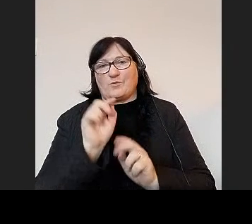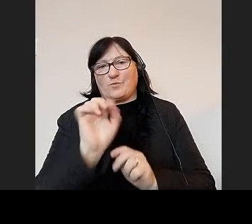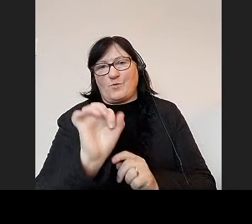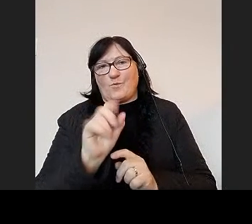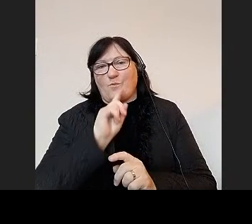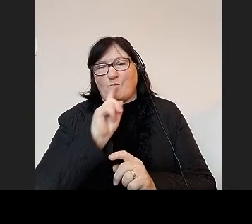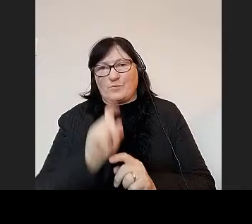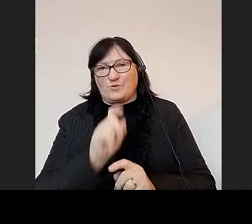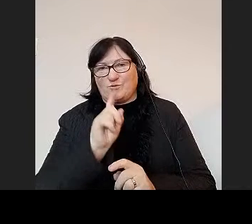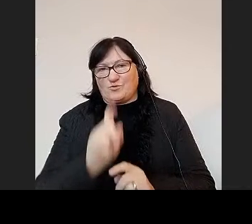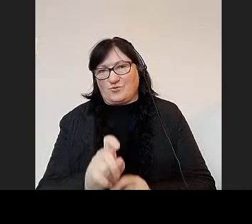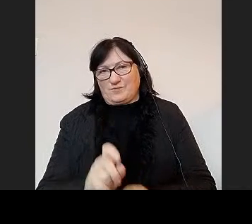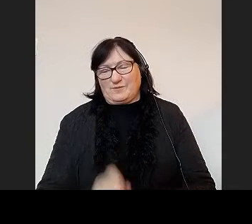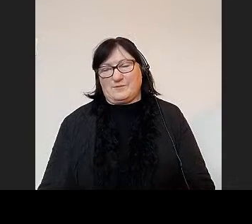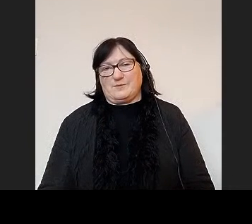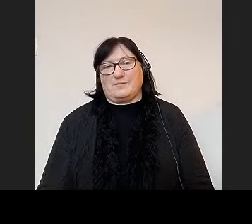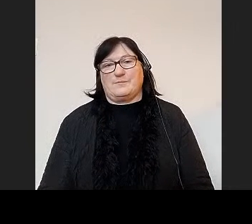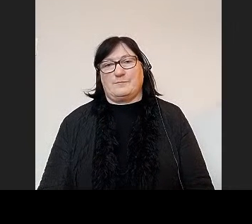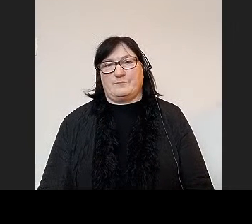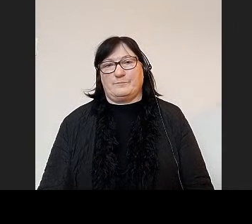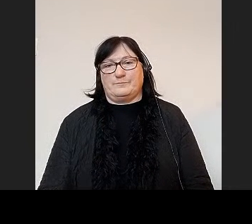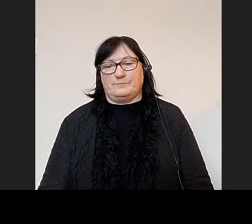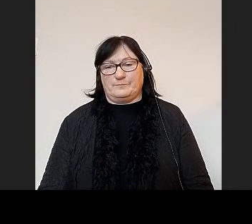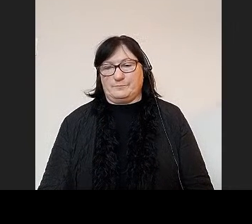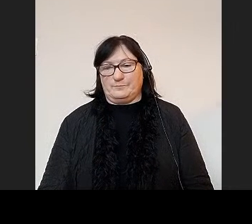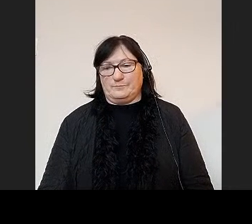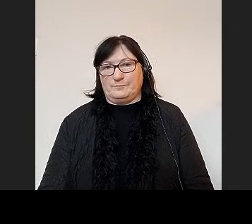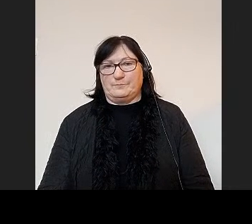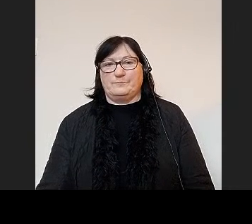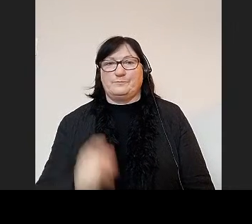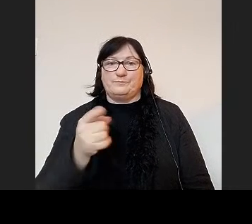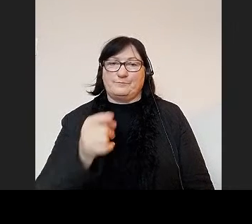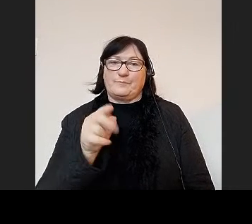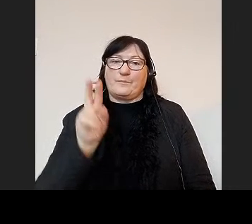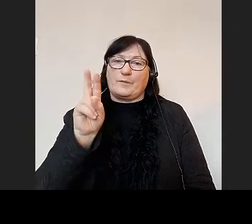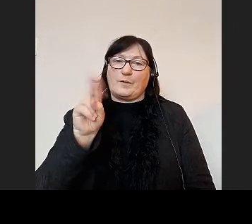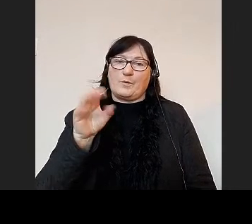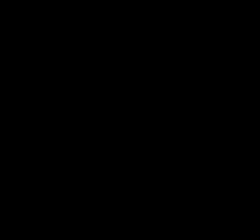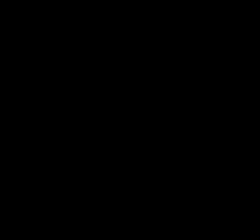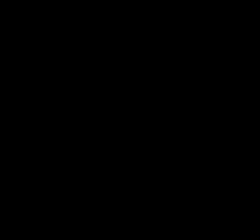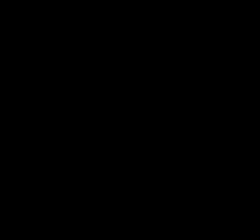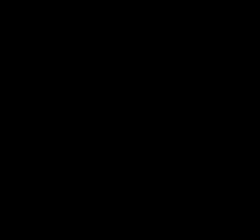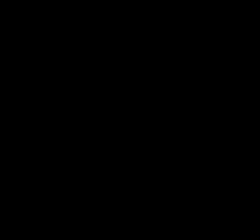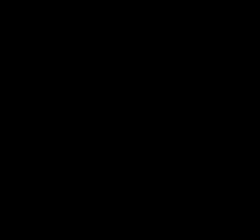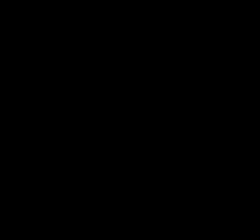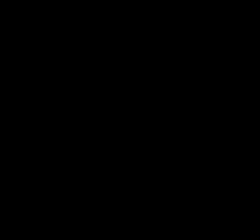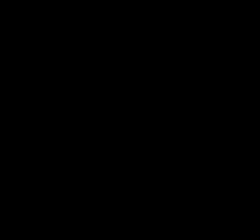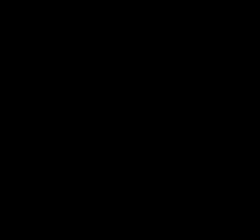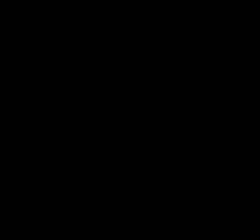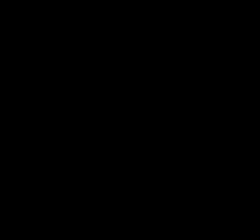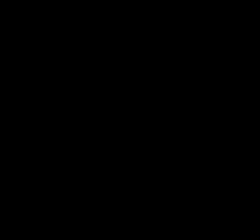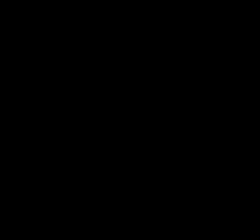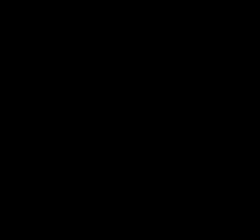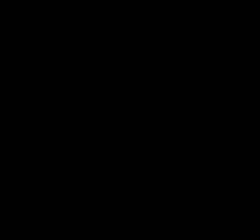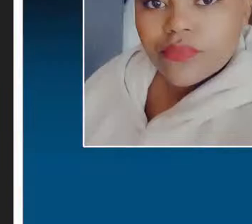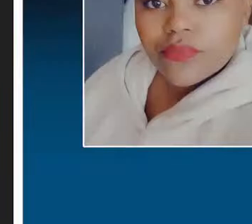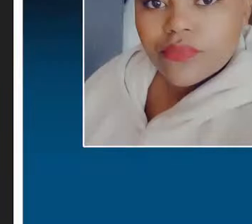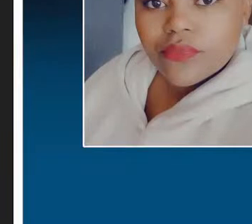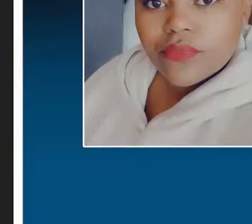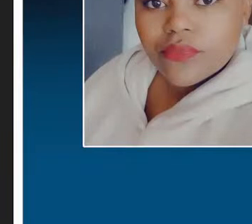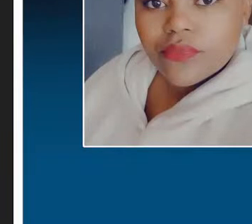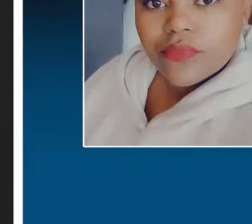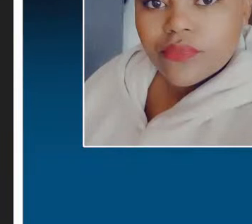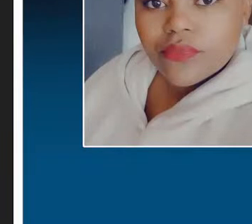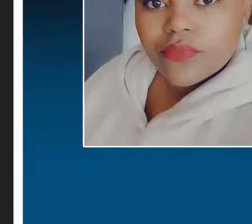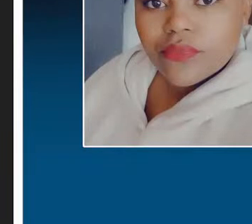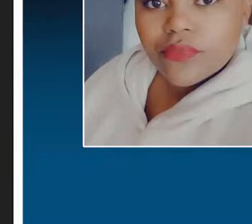Let me introduce to you Nora, whom she will be leading the questions and the answers